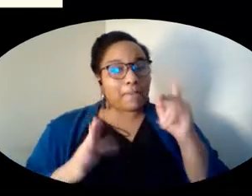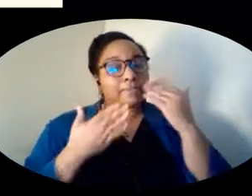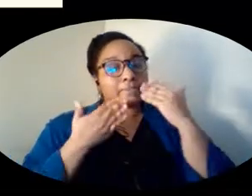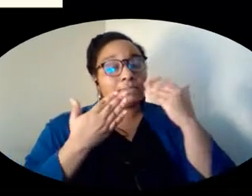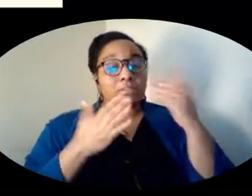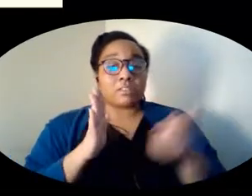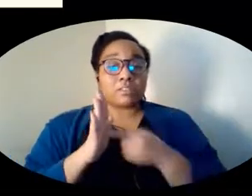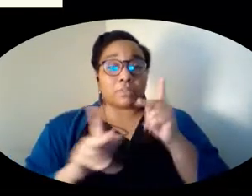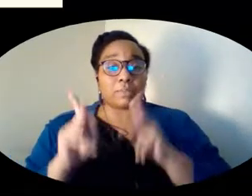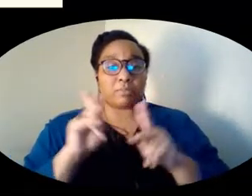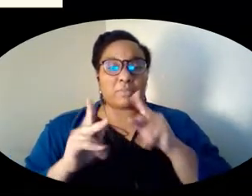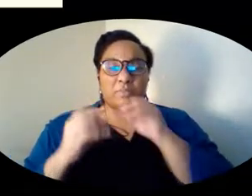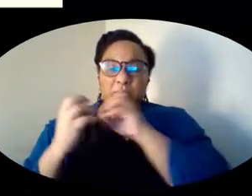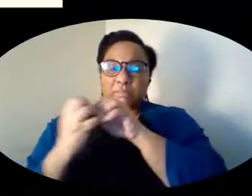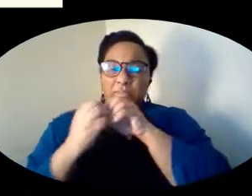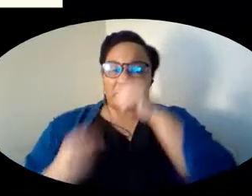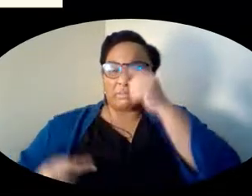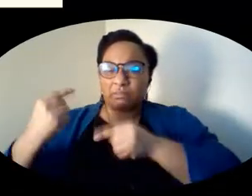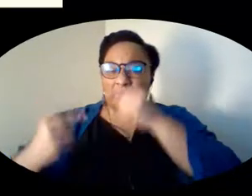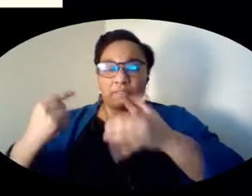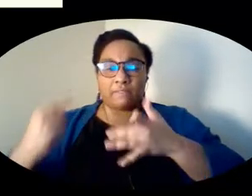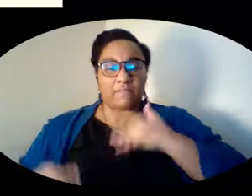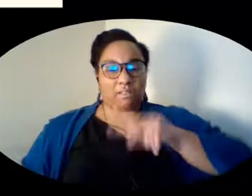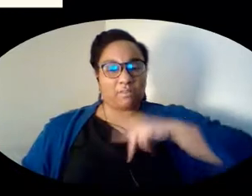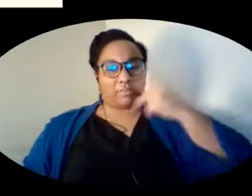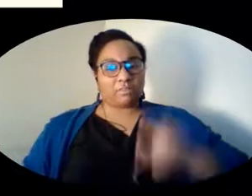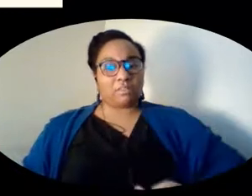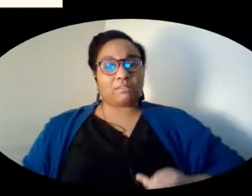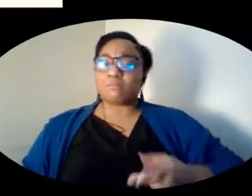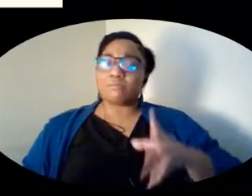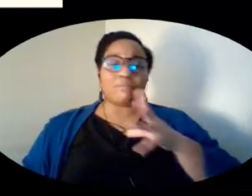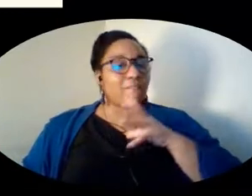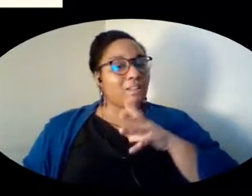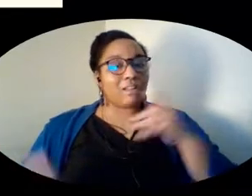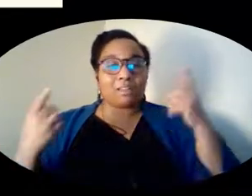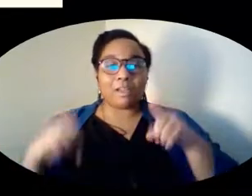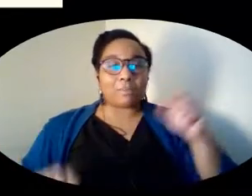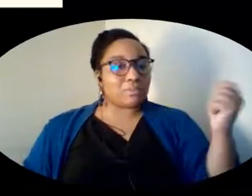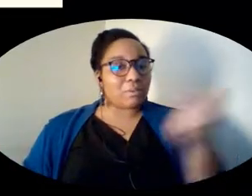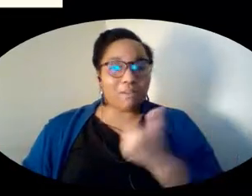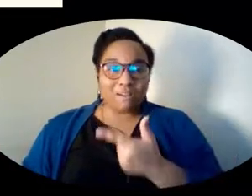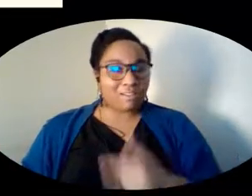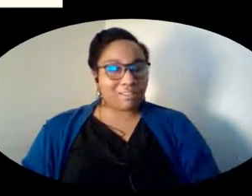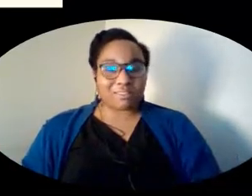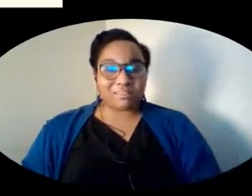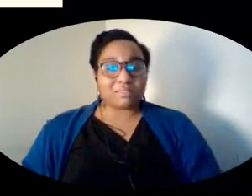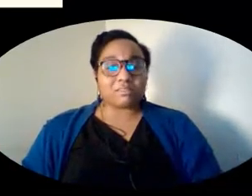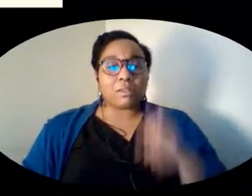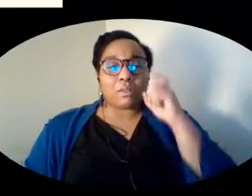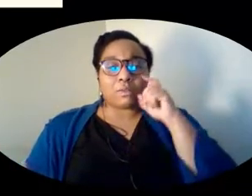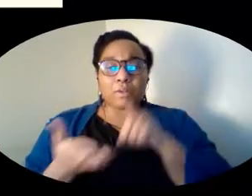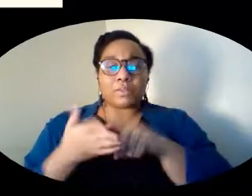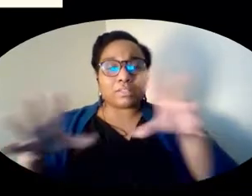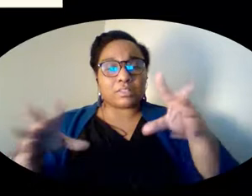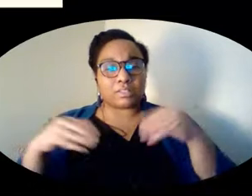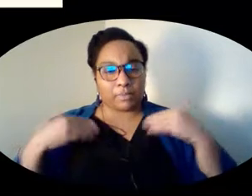Sometimes people have arguments and feel upset. That's okay. It happens to all of us. Notice and